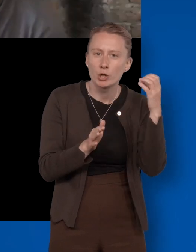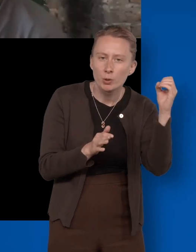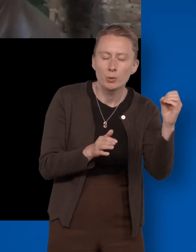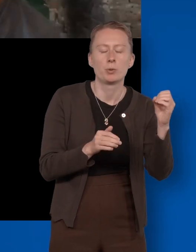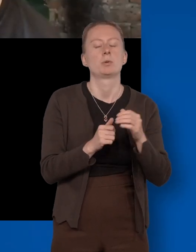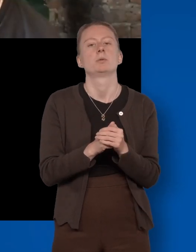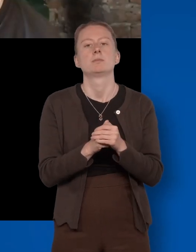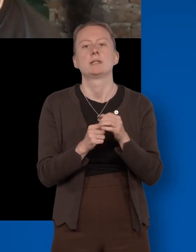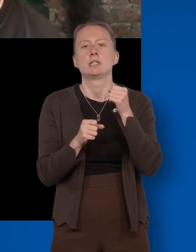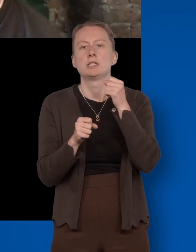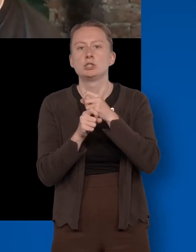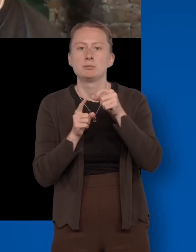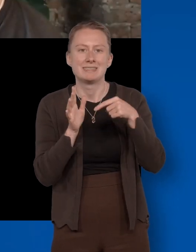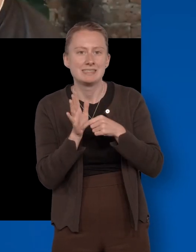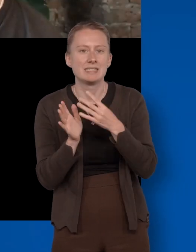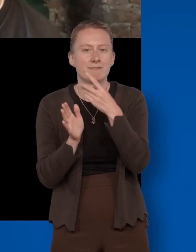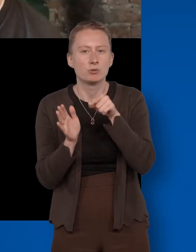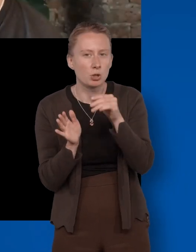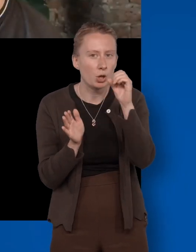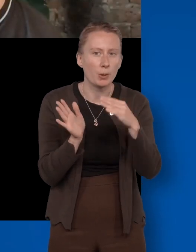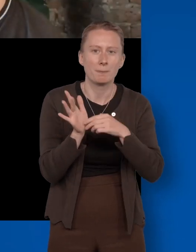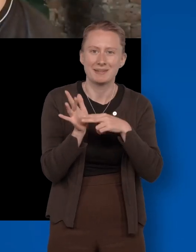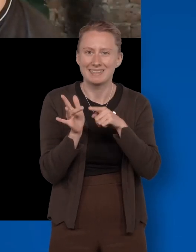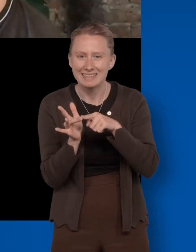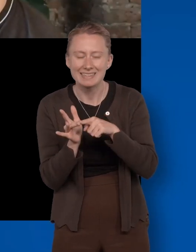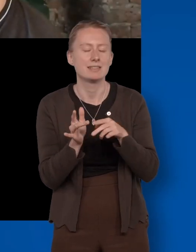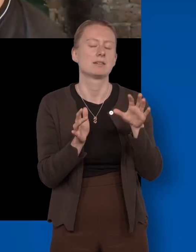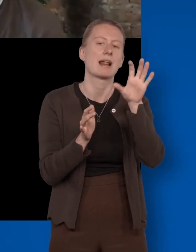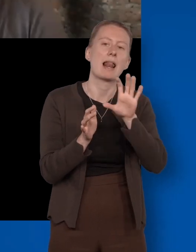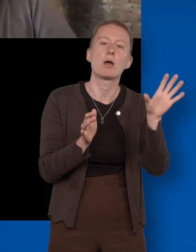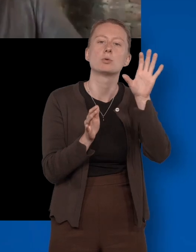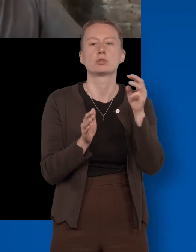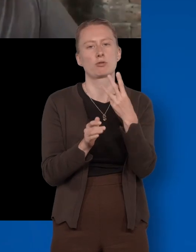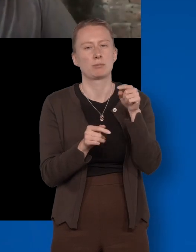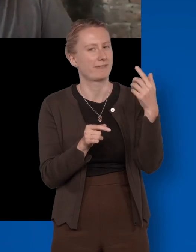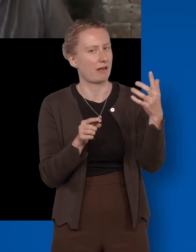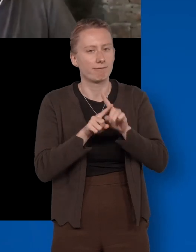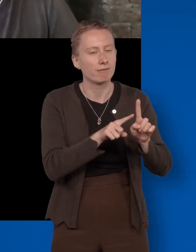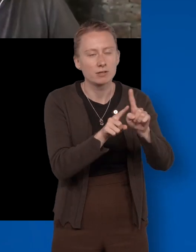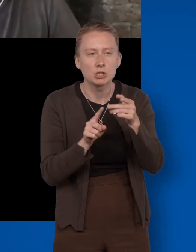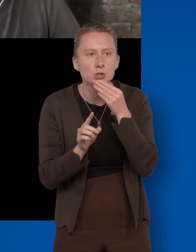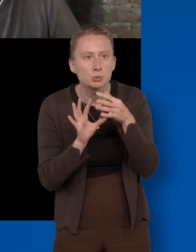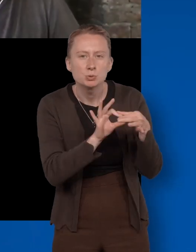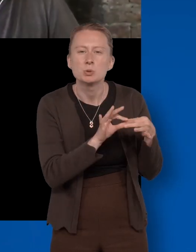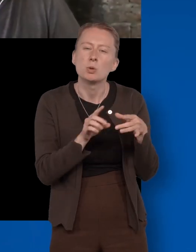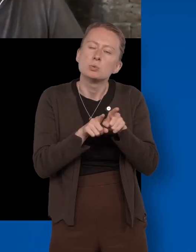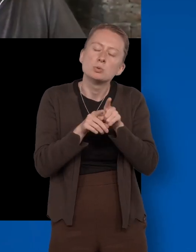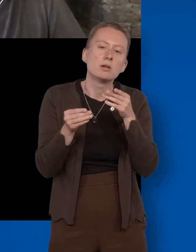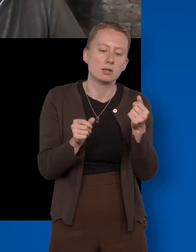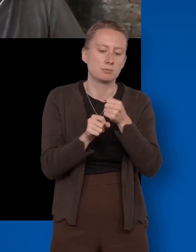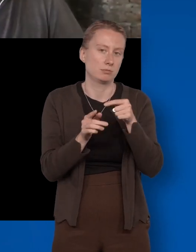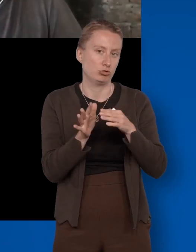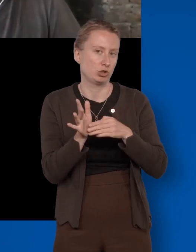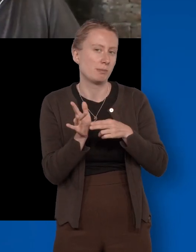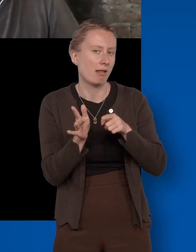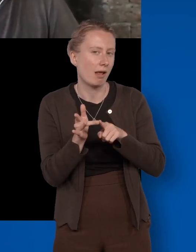GPT-4o, GPT-4o Mini. There's also Claude 3.5. We've also used a bit of Gemini,